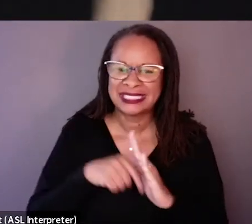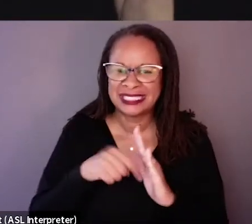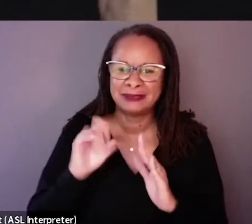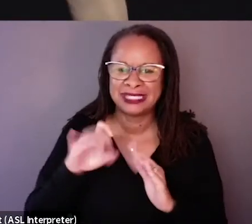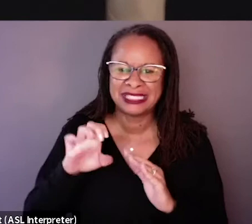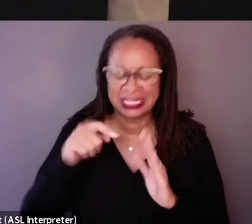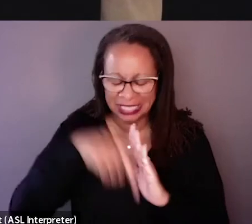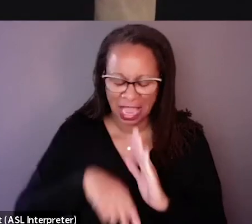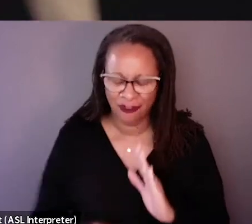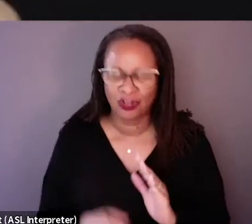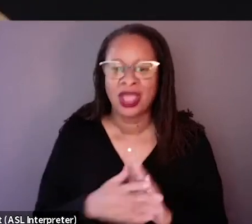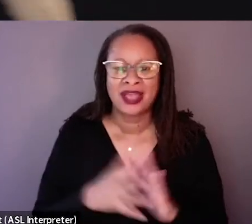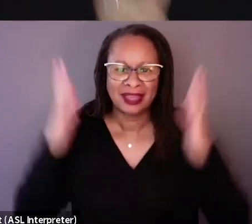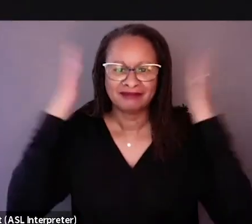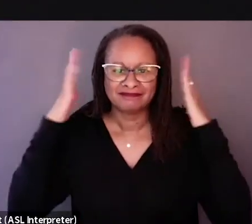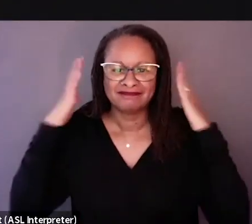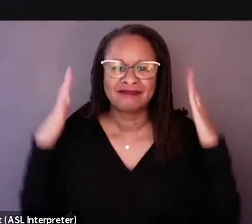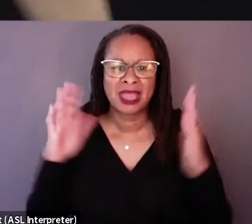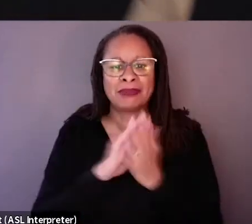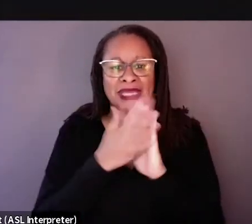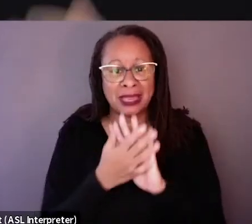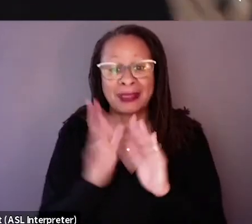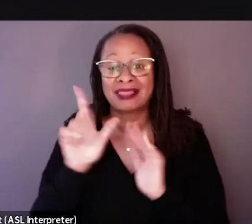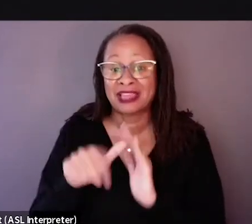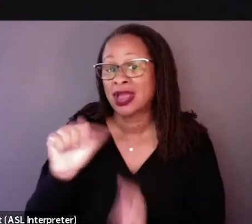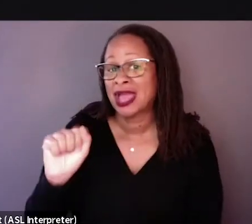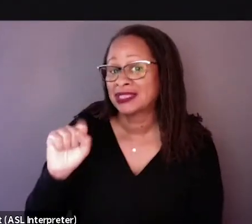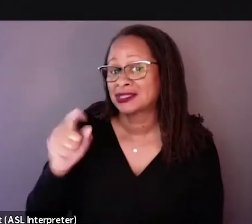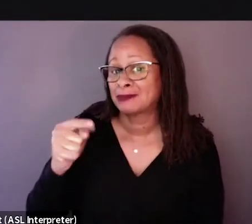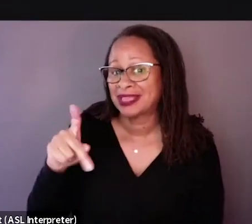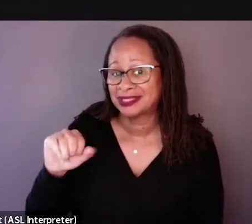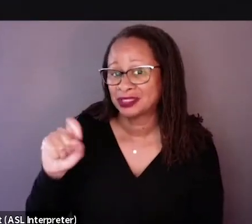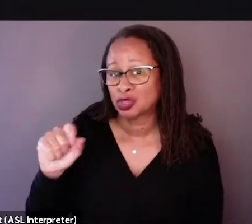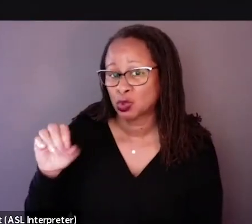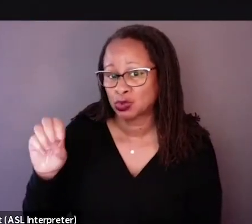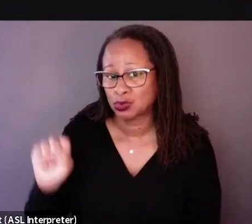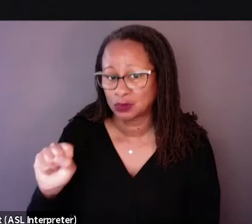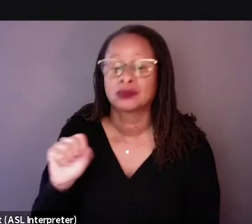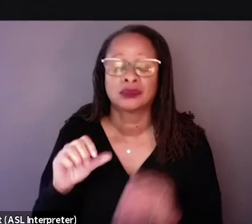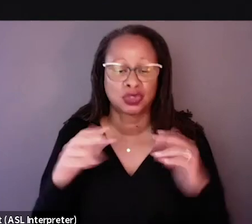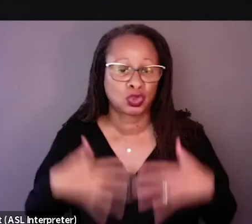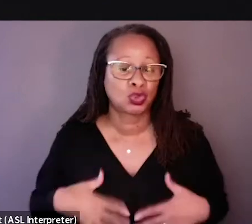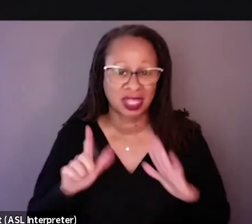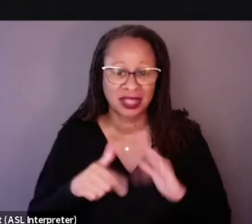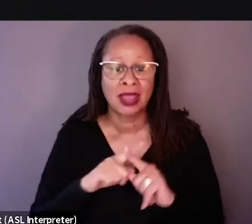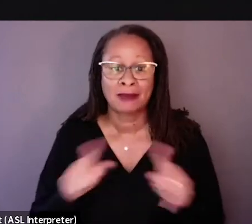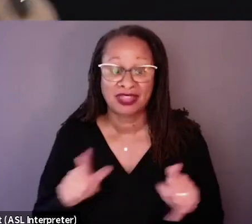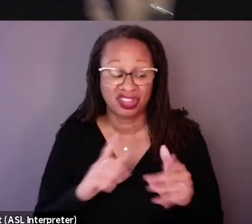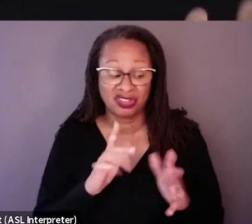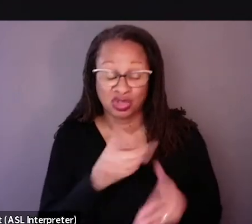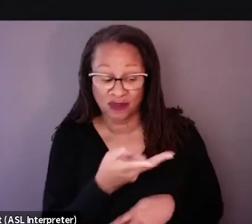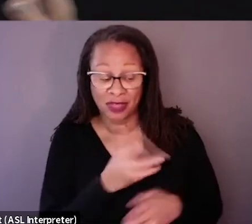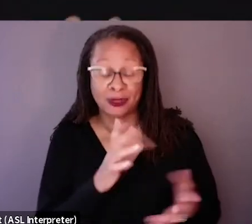helmets that then became asbestos suits later on that really enabled them to get closer. But they were very much considered pioneers in kind